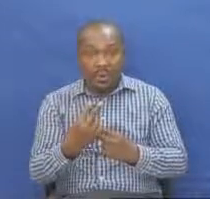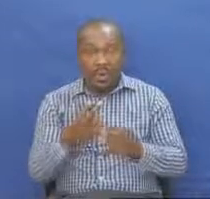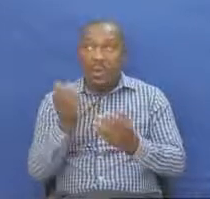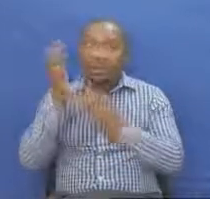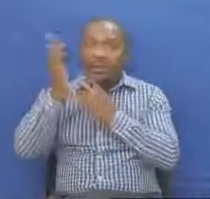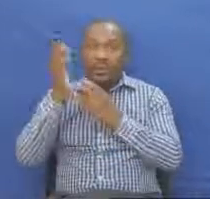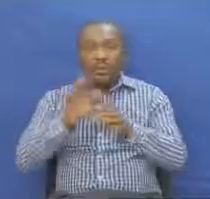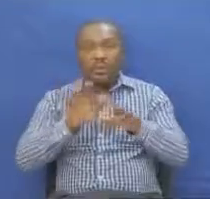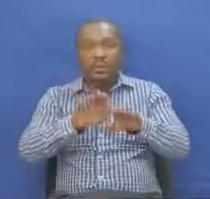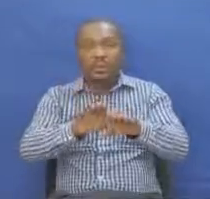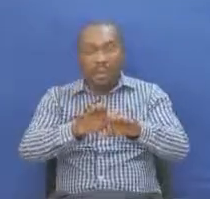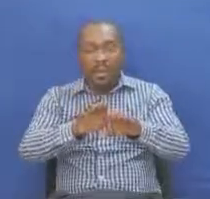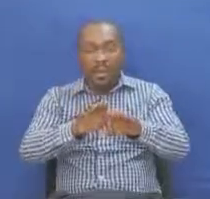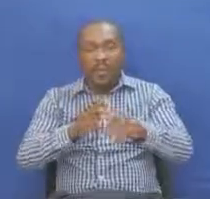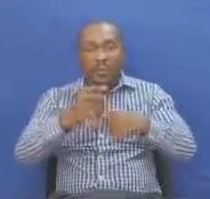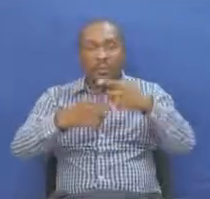Goodbye.